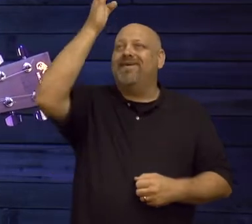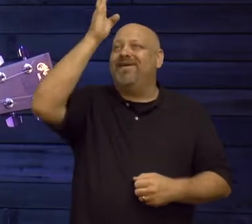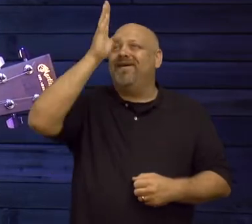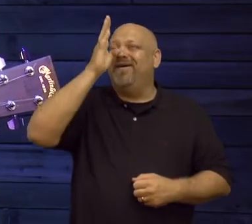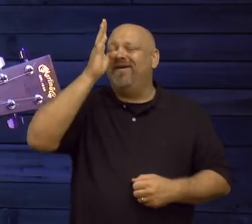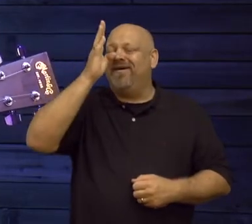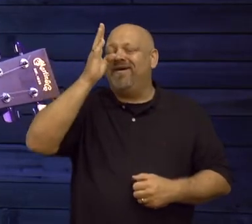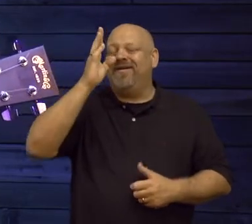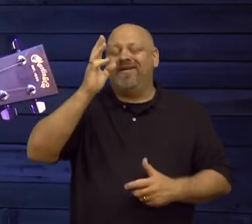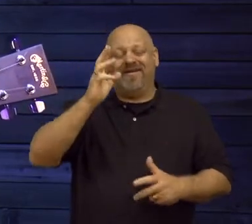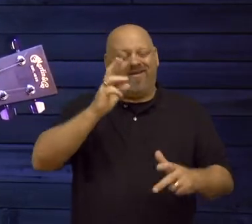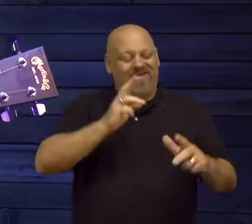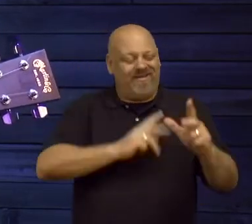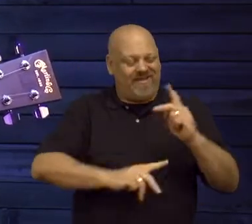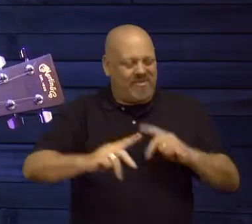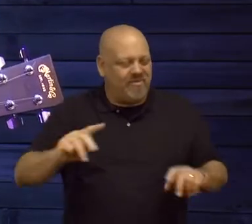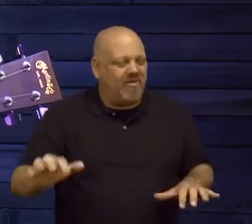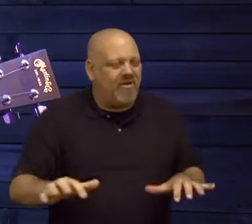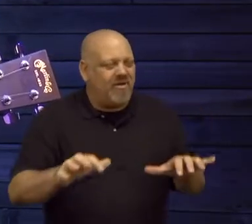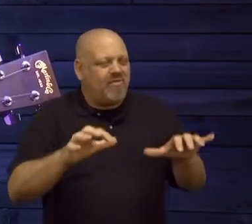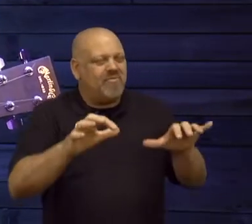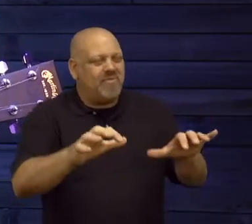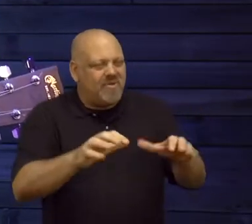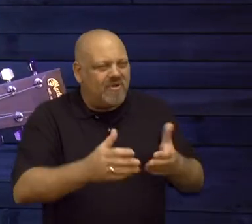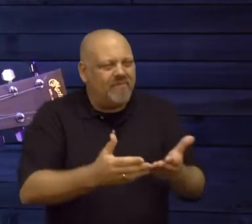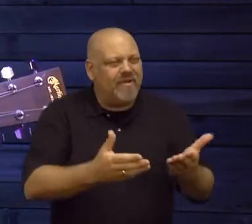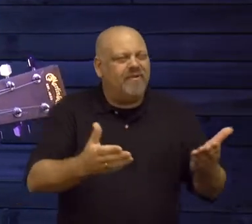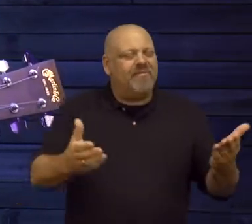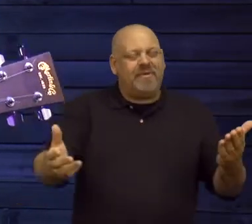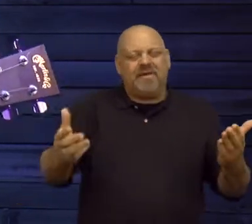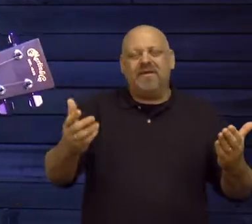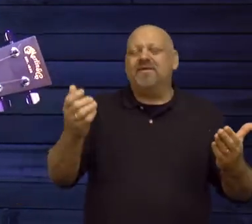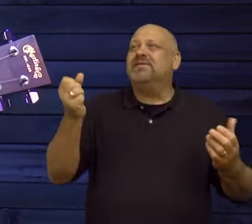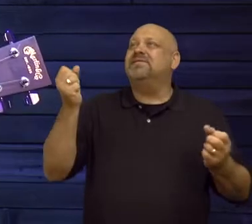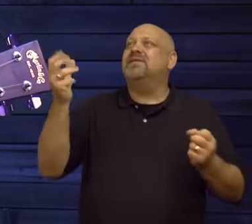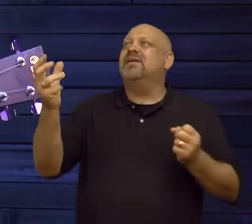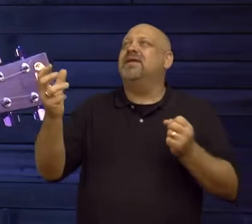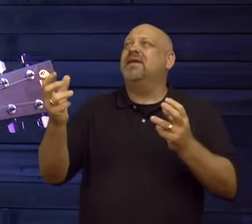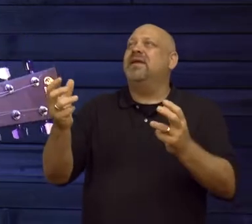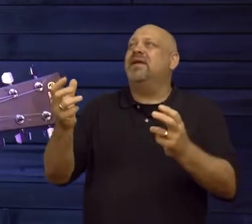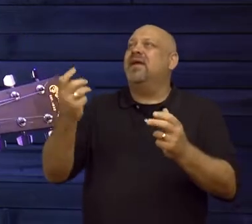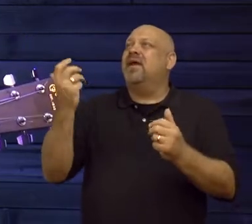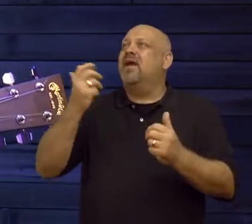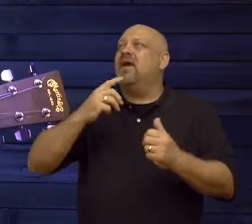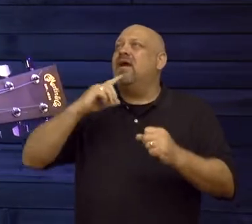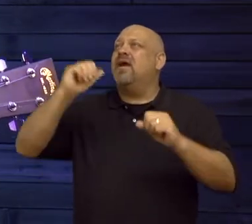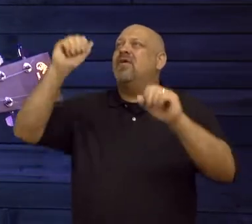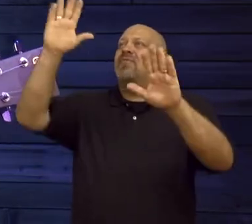our God. And all sing,